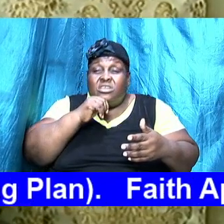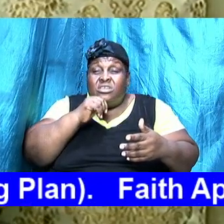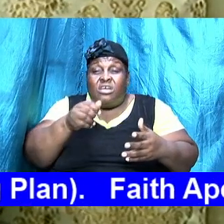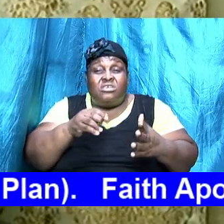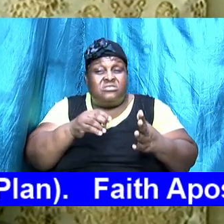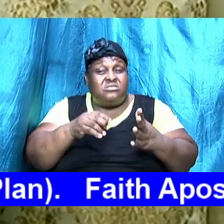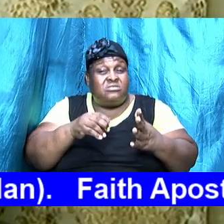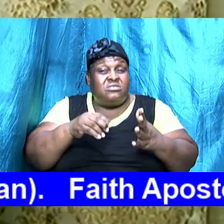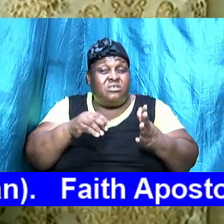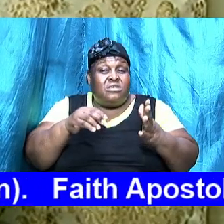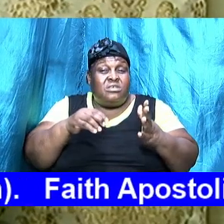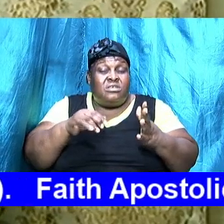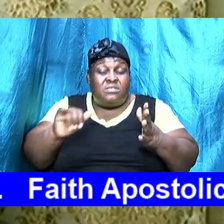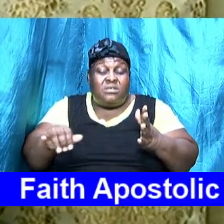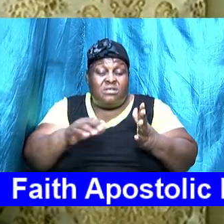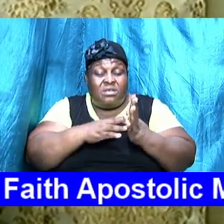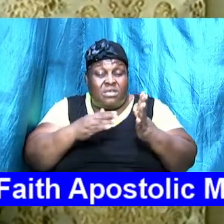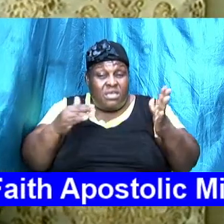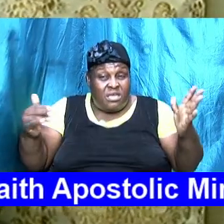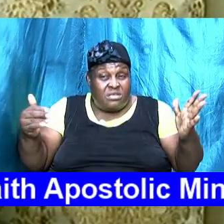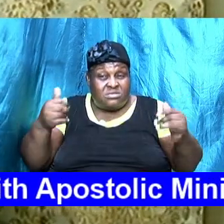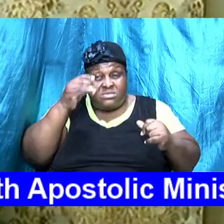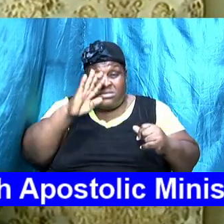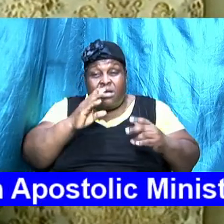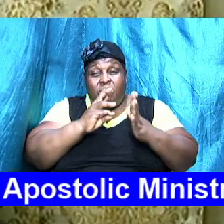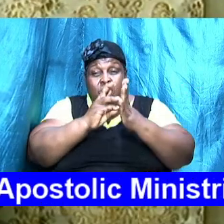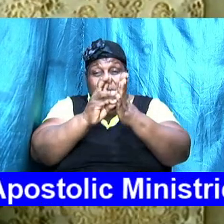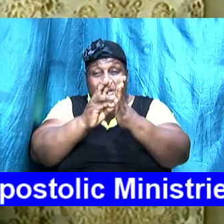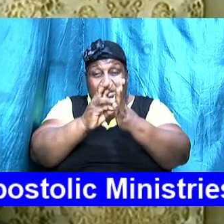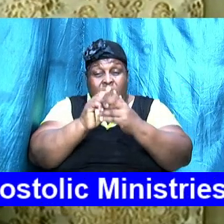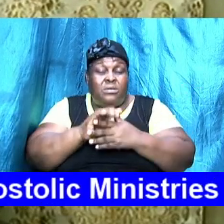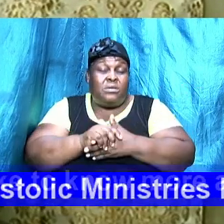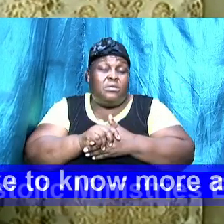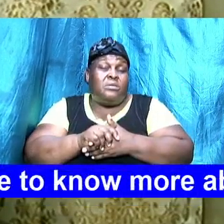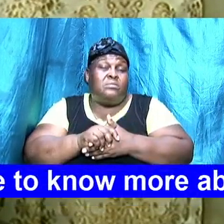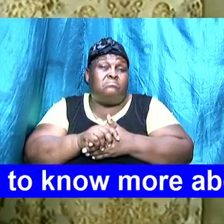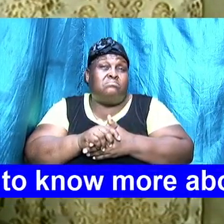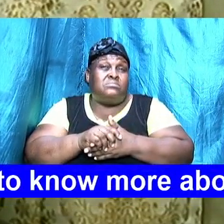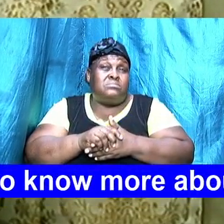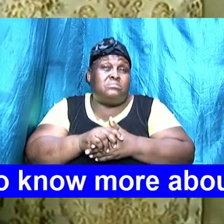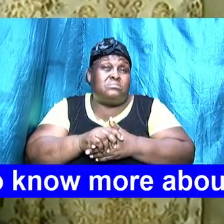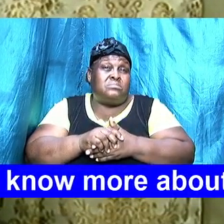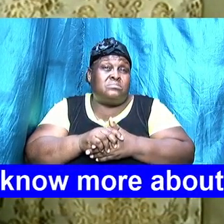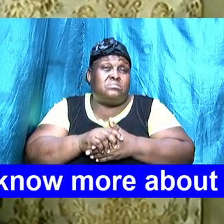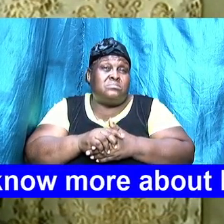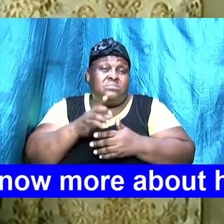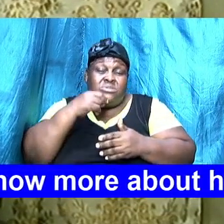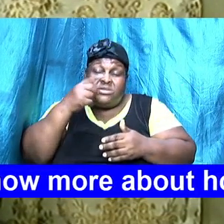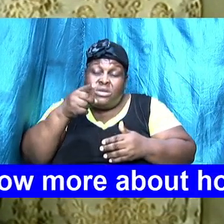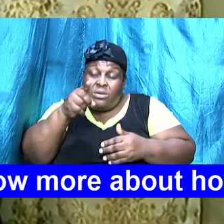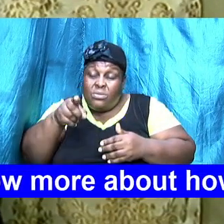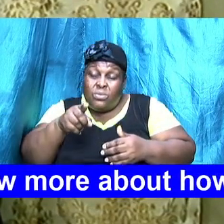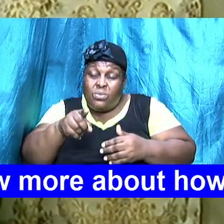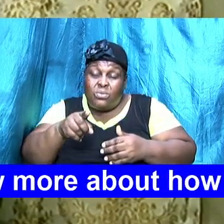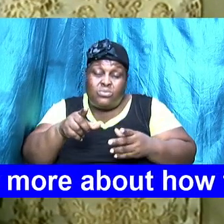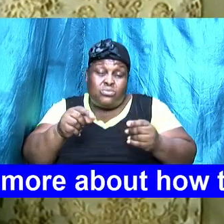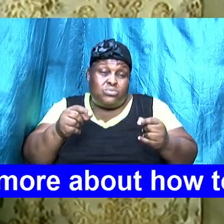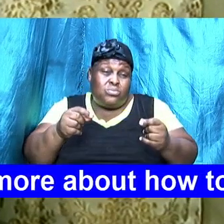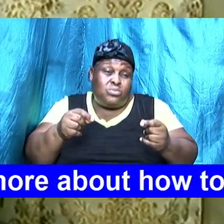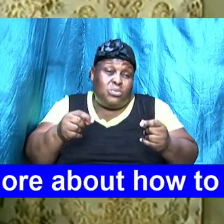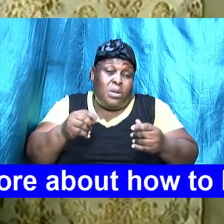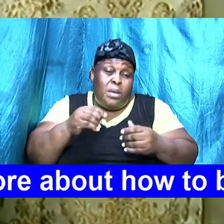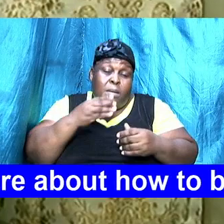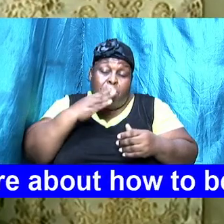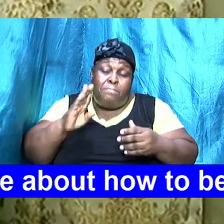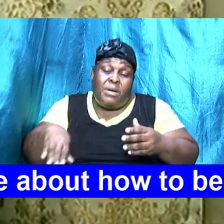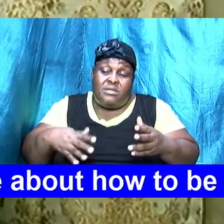out of the will of God, if he is into illicit things, and he says, because you're my wife, you have to join me in